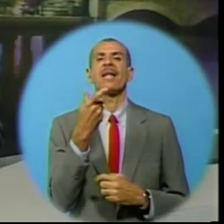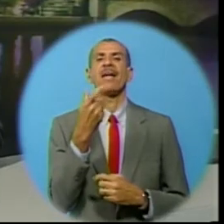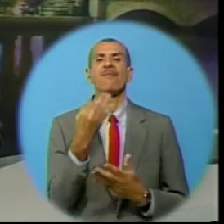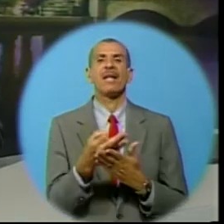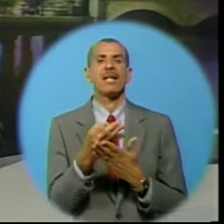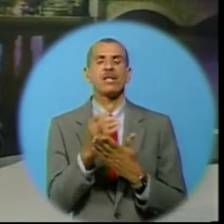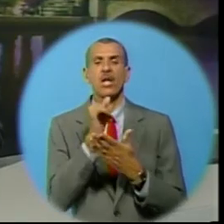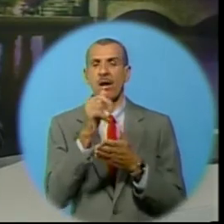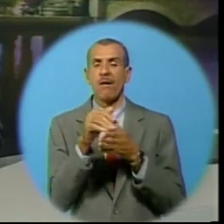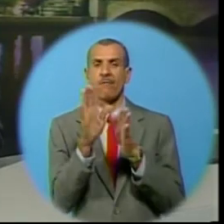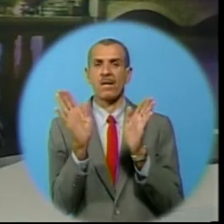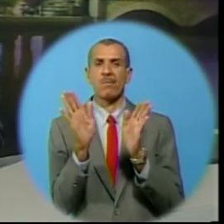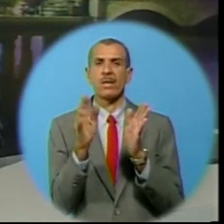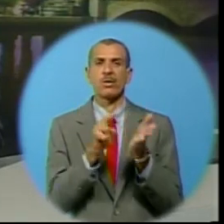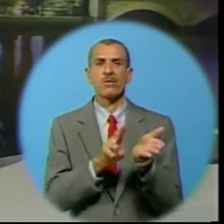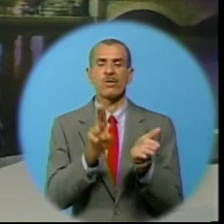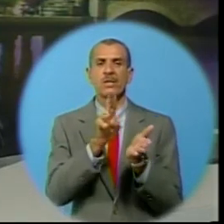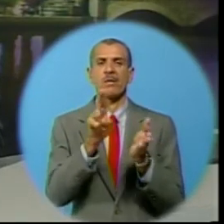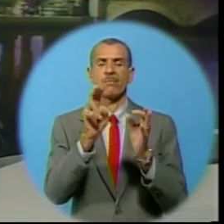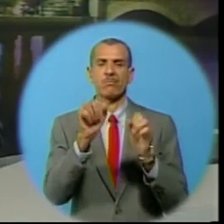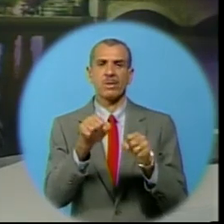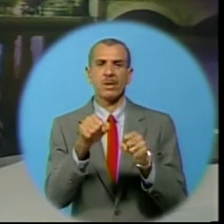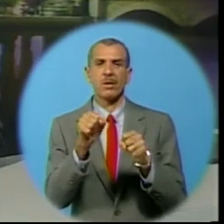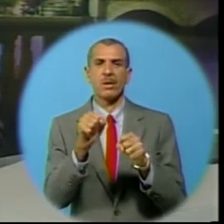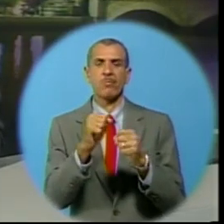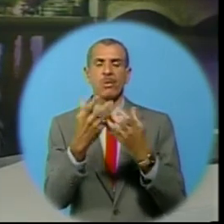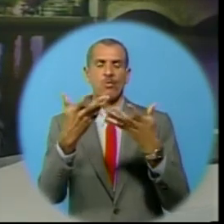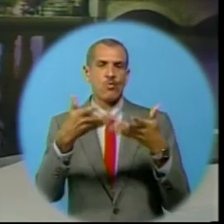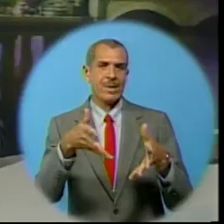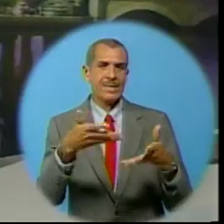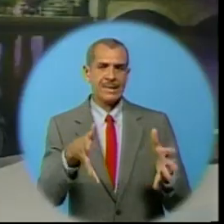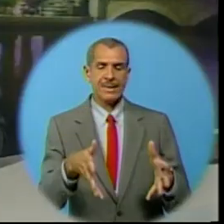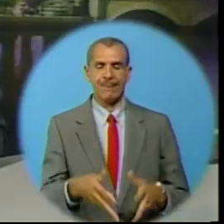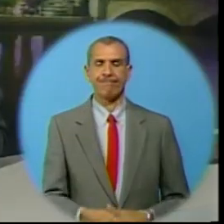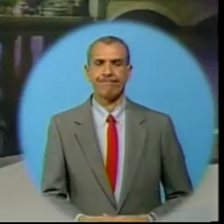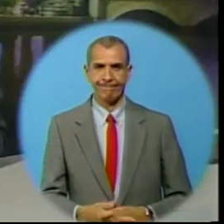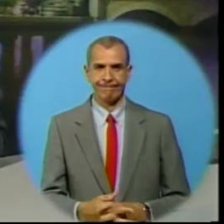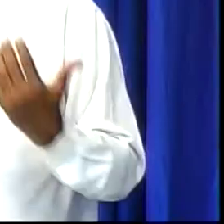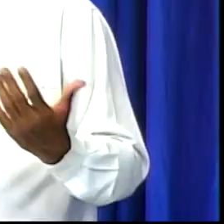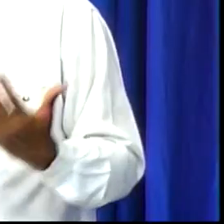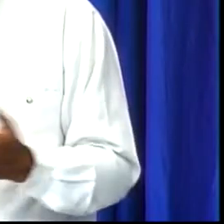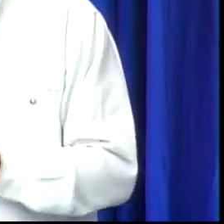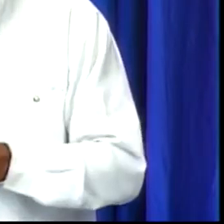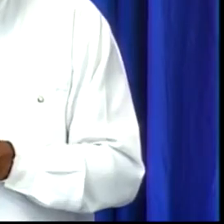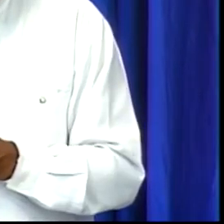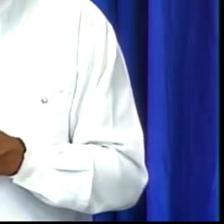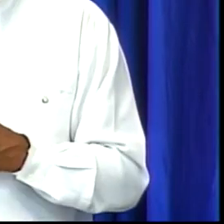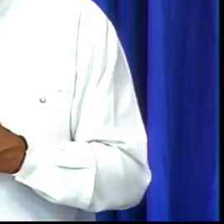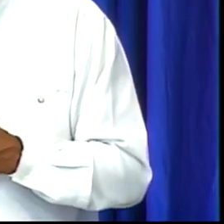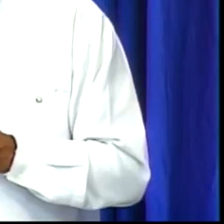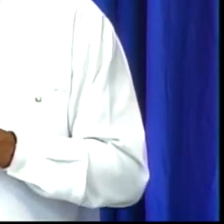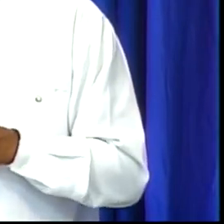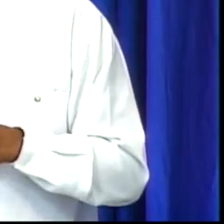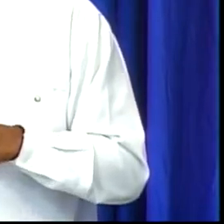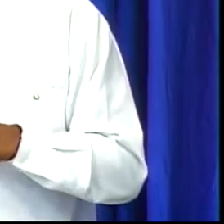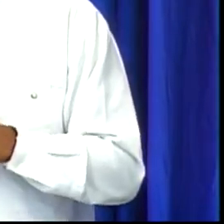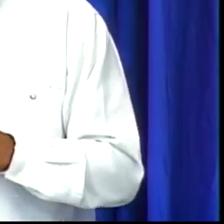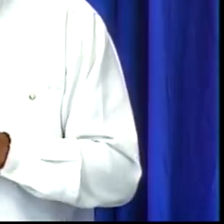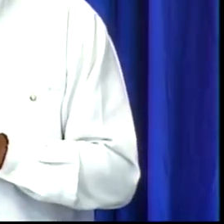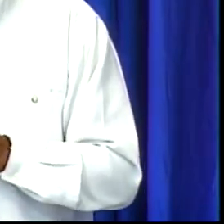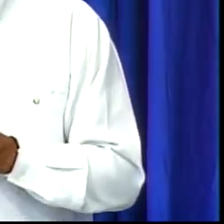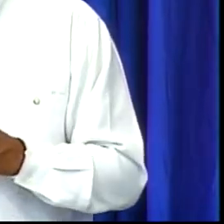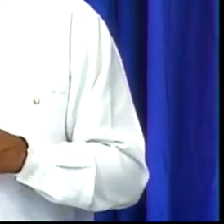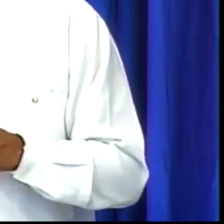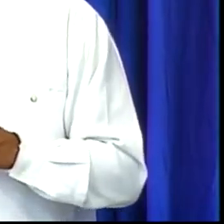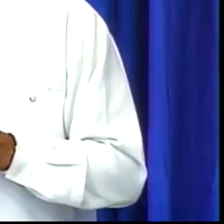made available, the university's potential could go to waste. Your university is primarily funded as